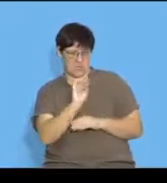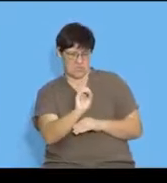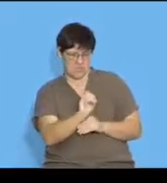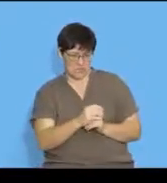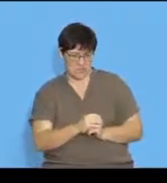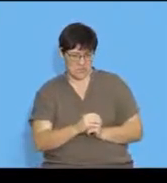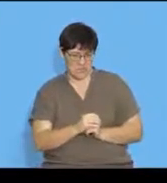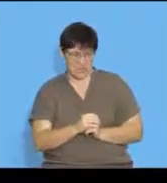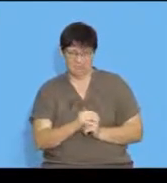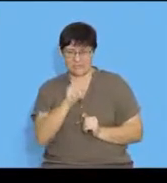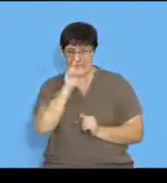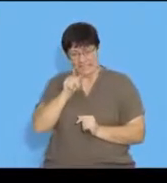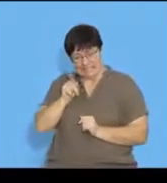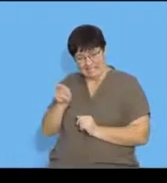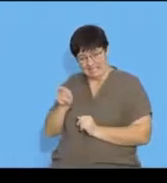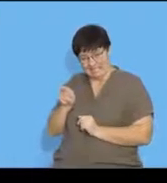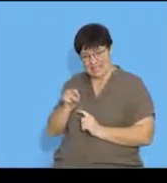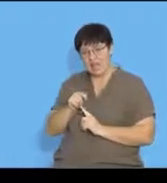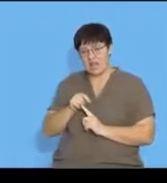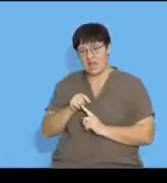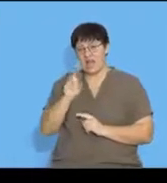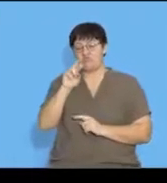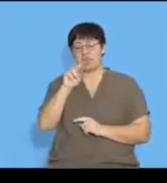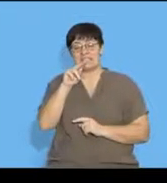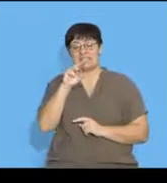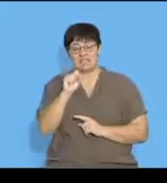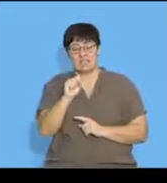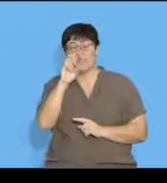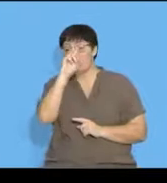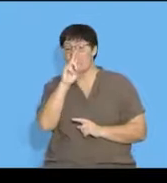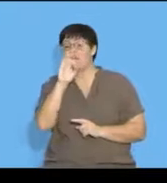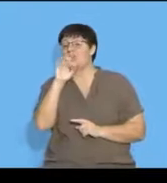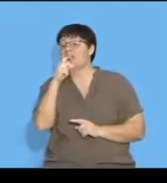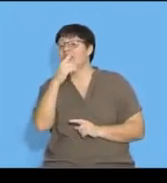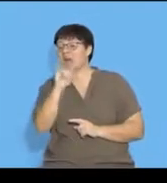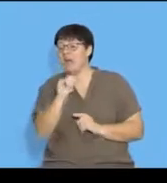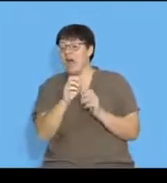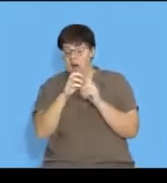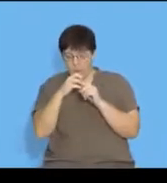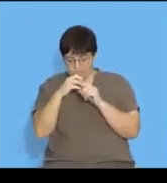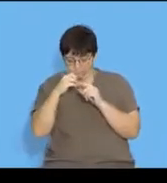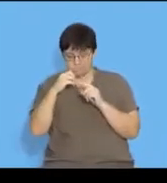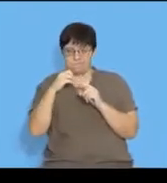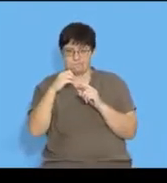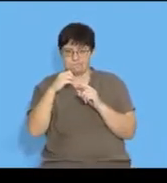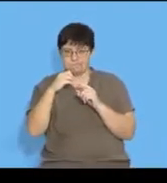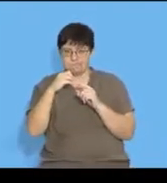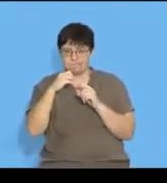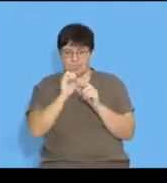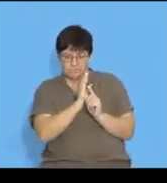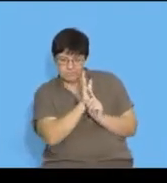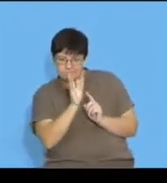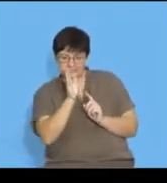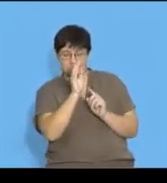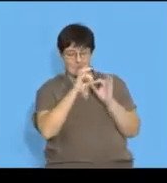this side here. This is the rust. Now, remember, it's a fungus. A fungus grows these hyphae, those